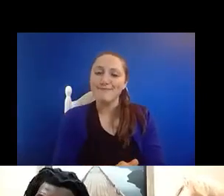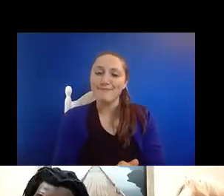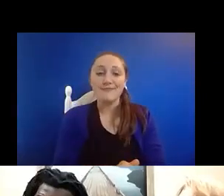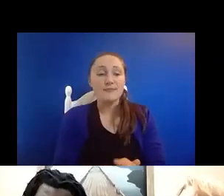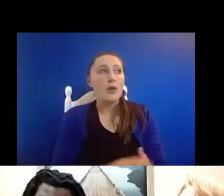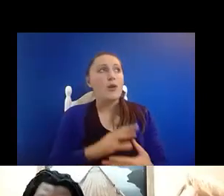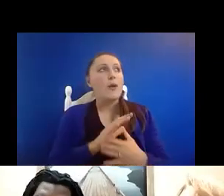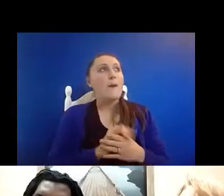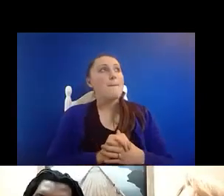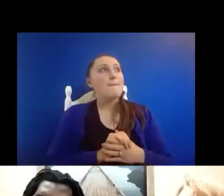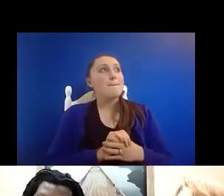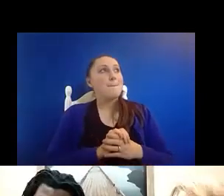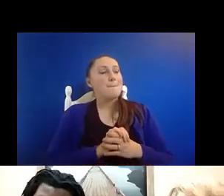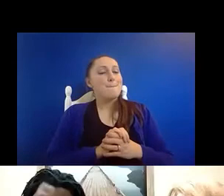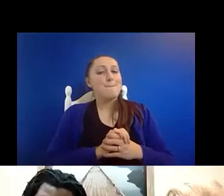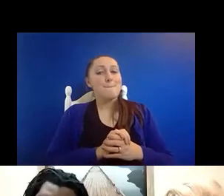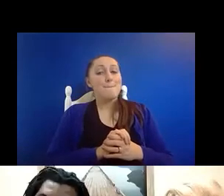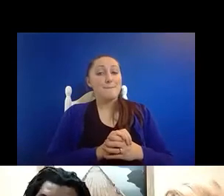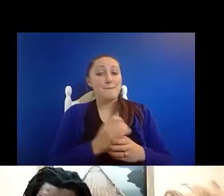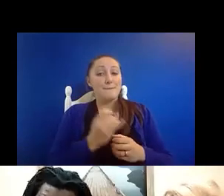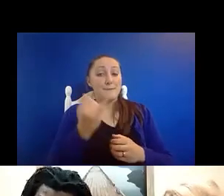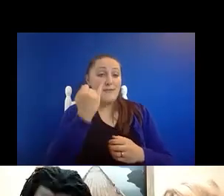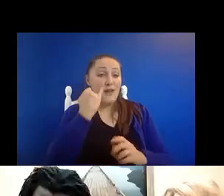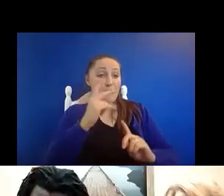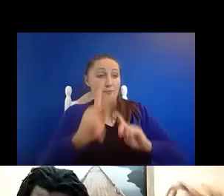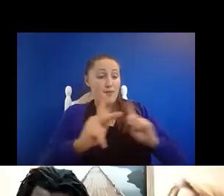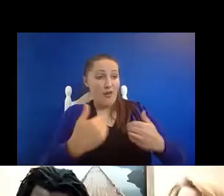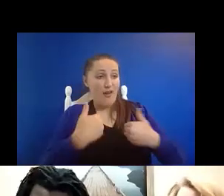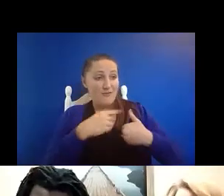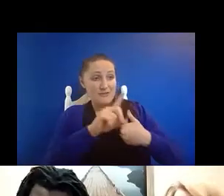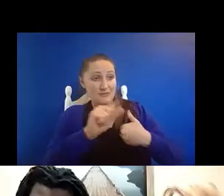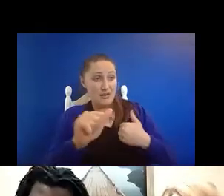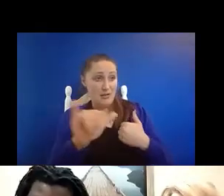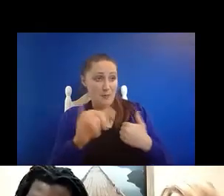Well, if people have disability like me,